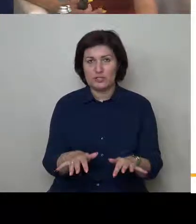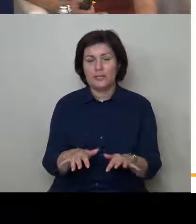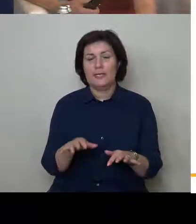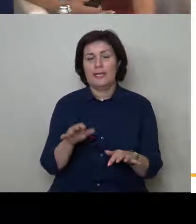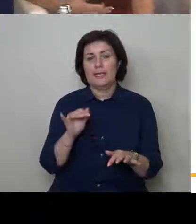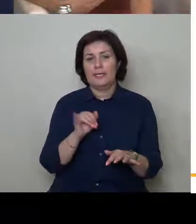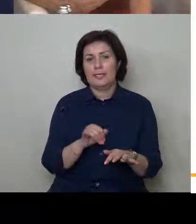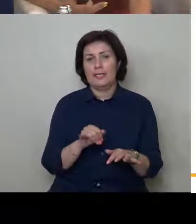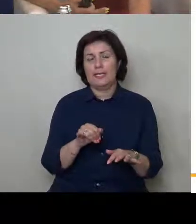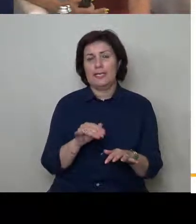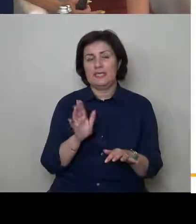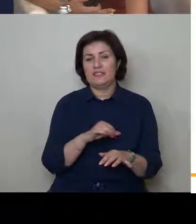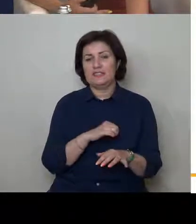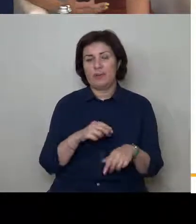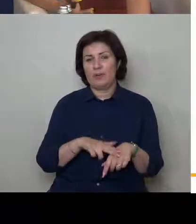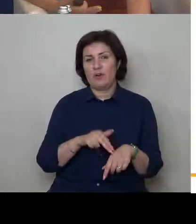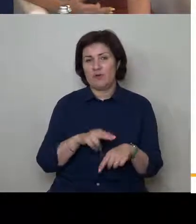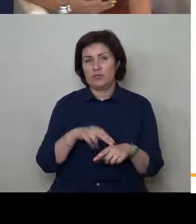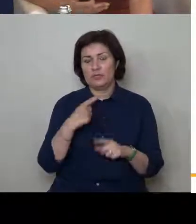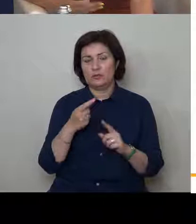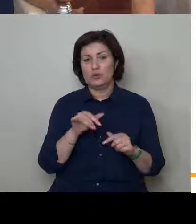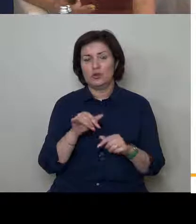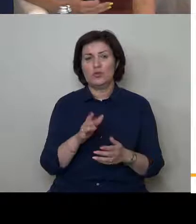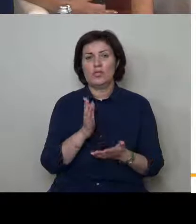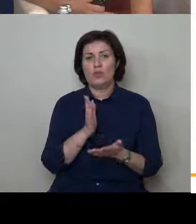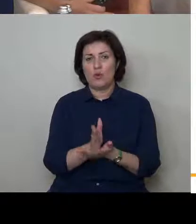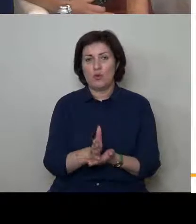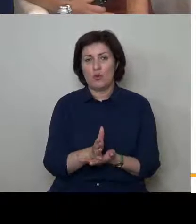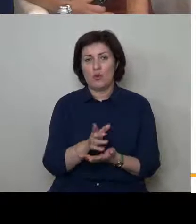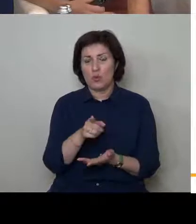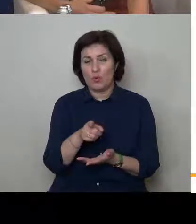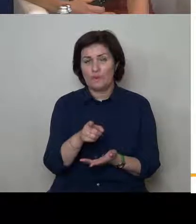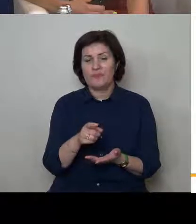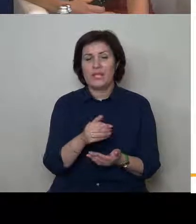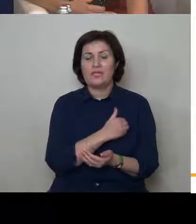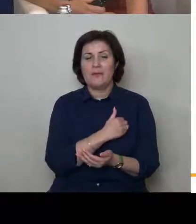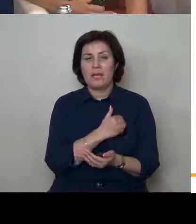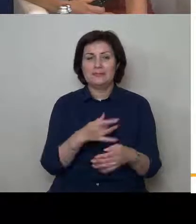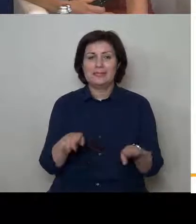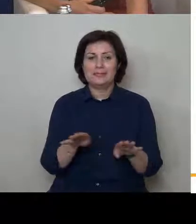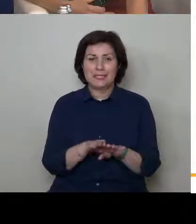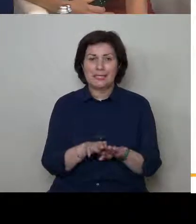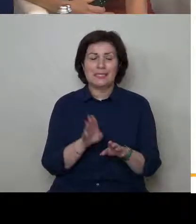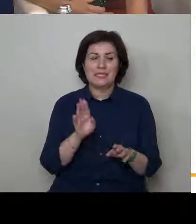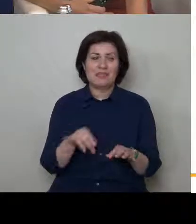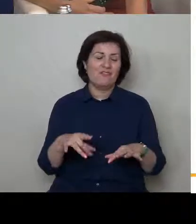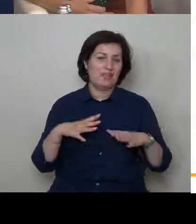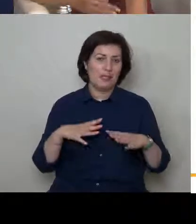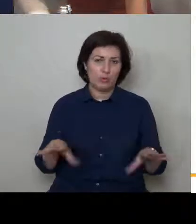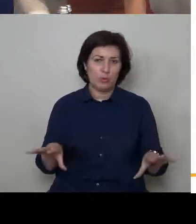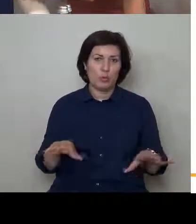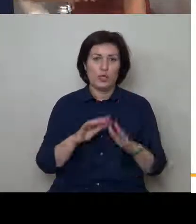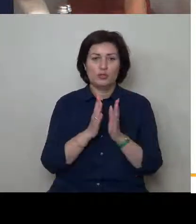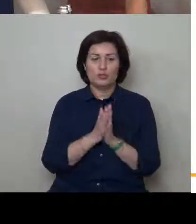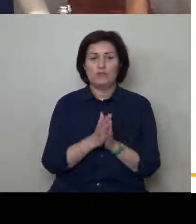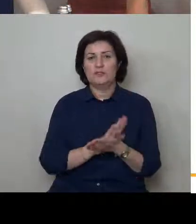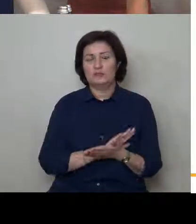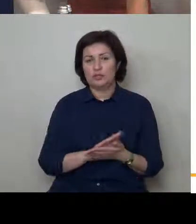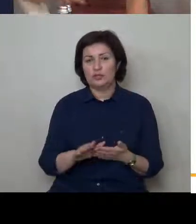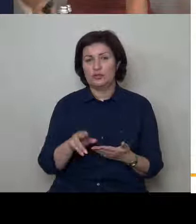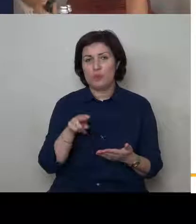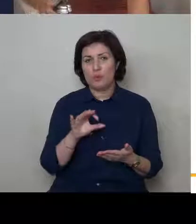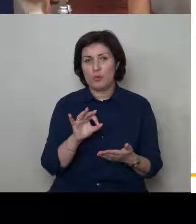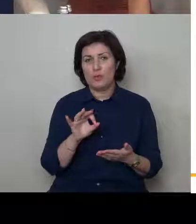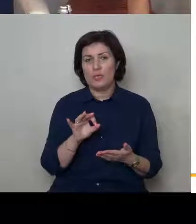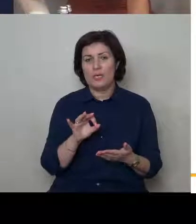ballot away and goes to the marketplace and then comes back, and well, theoretically criminal proceedings should be